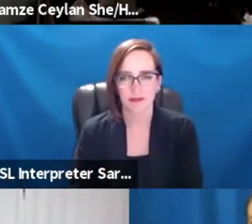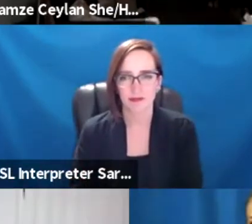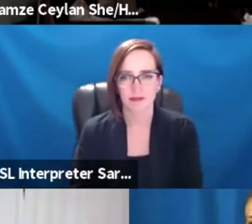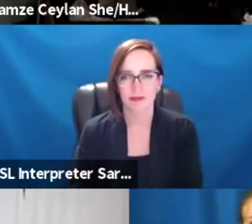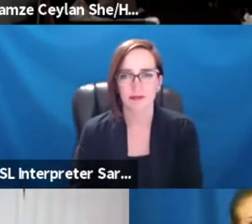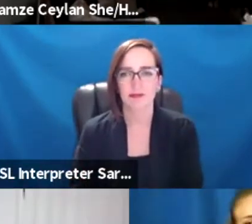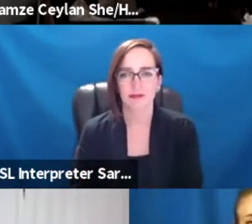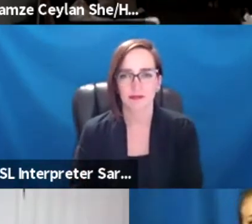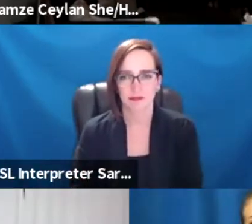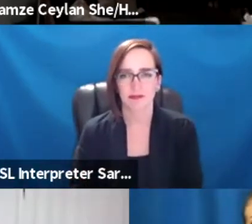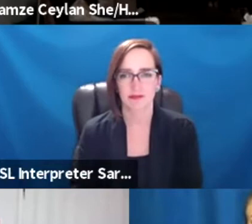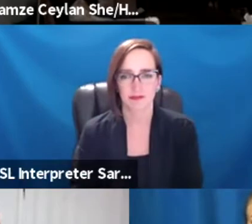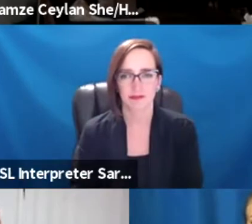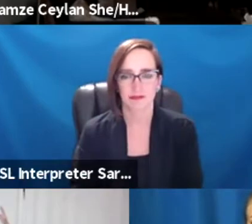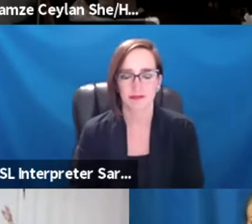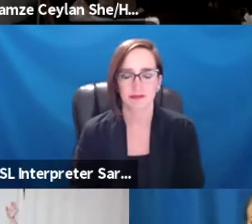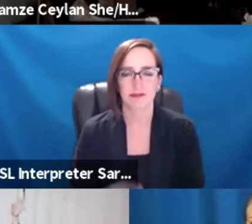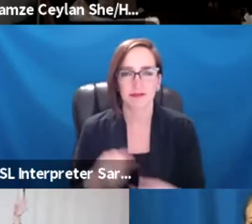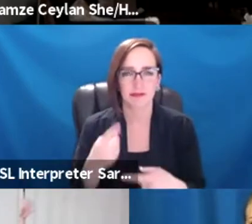The stars high